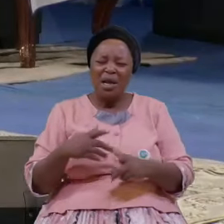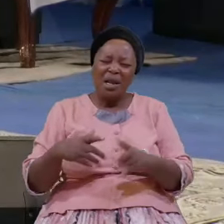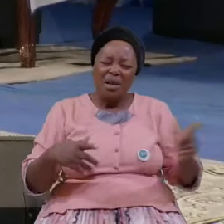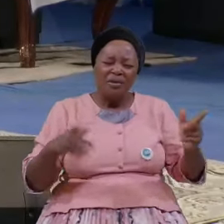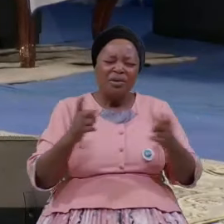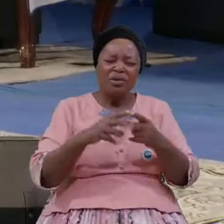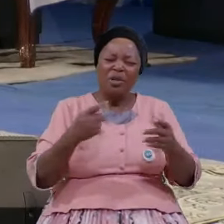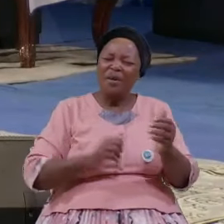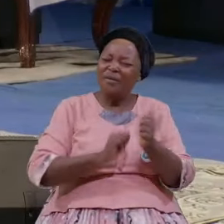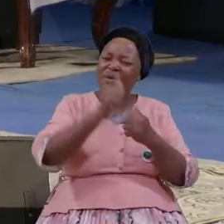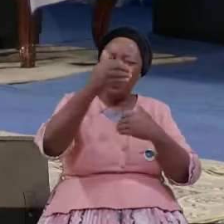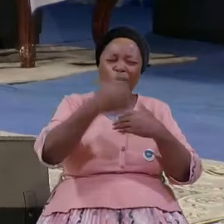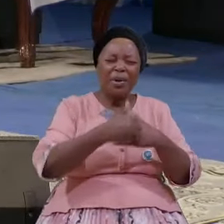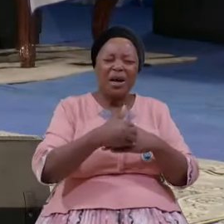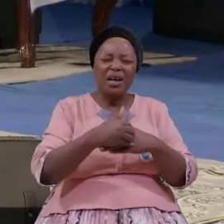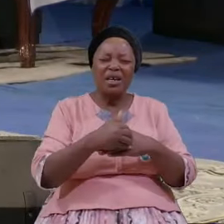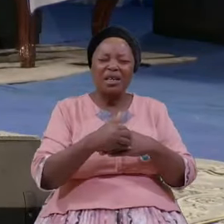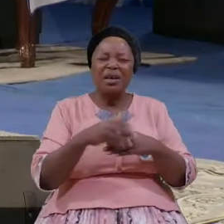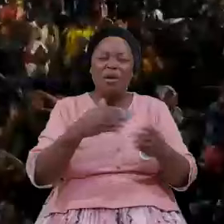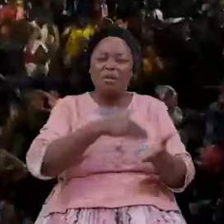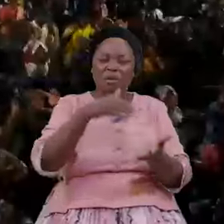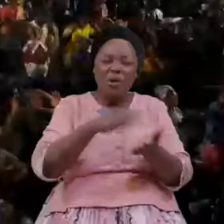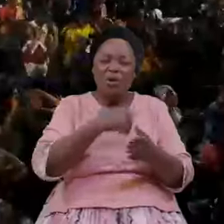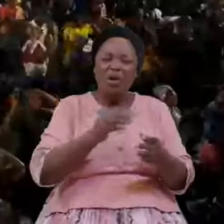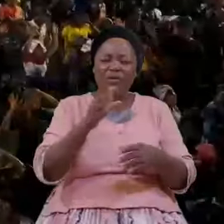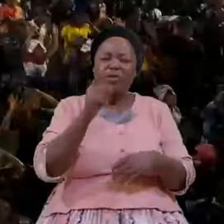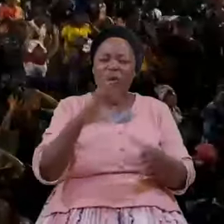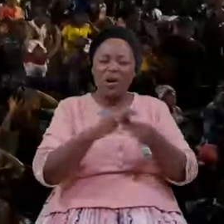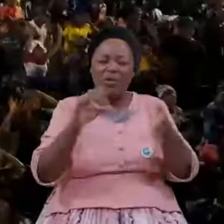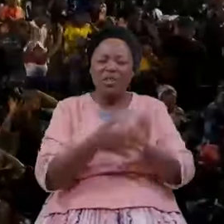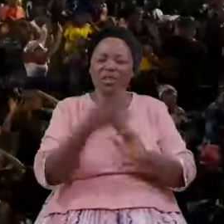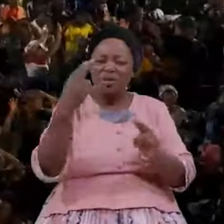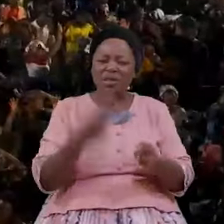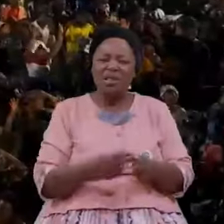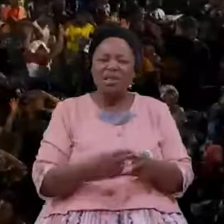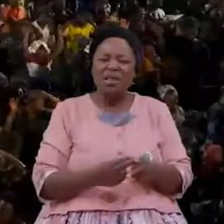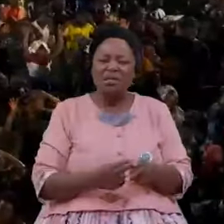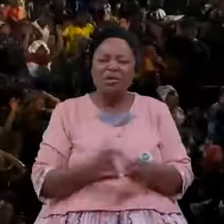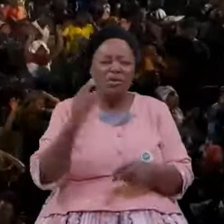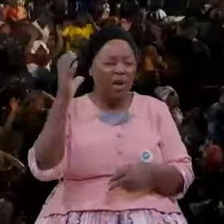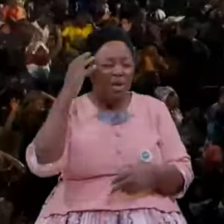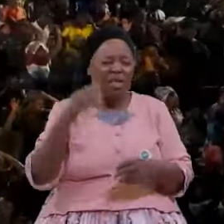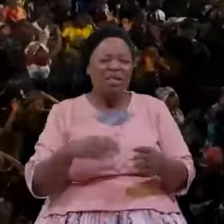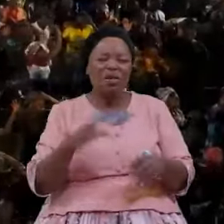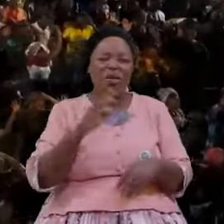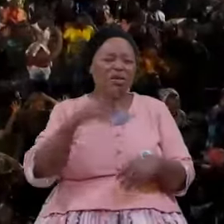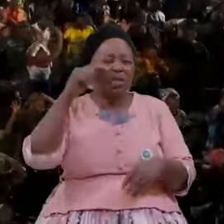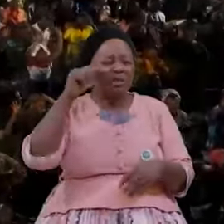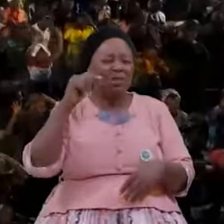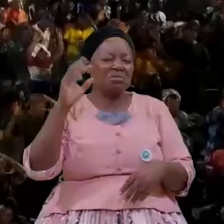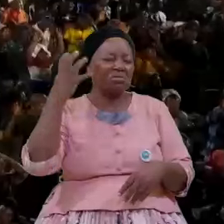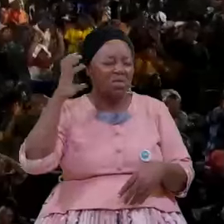back, middle and front, you are loosed. You're listening over the television, you are listening over the